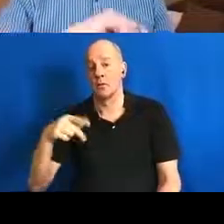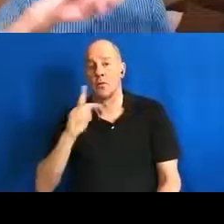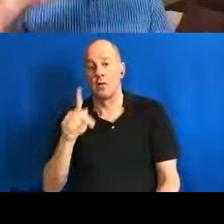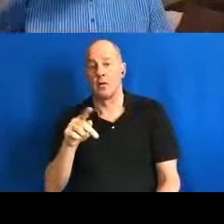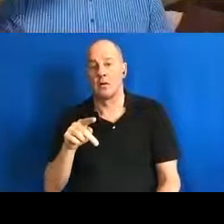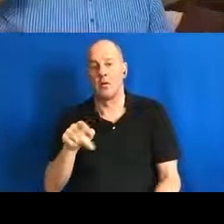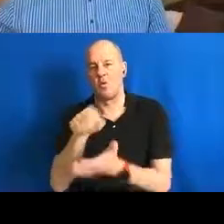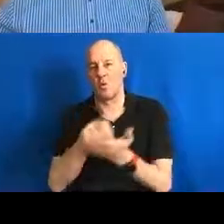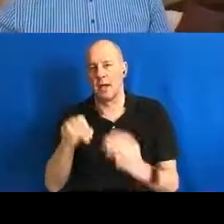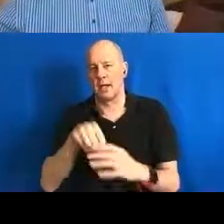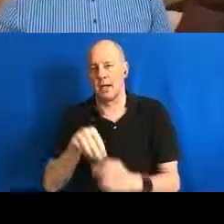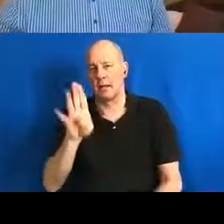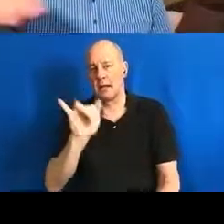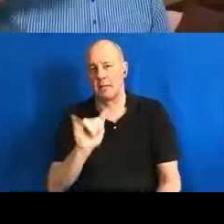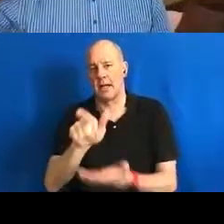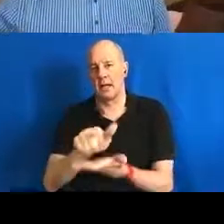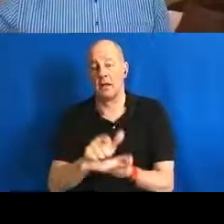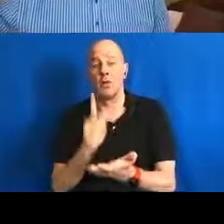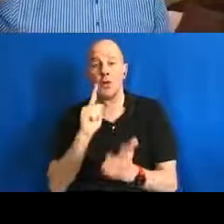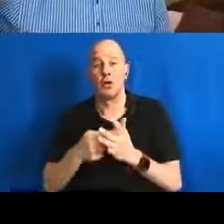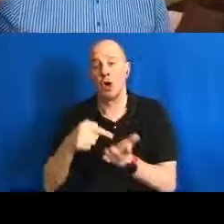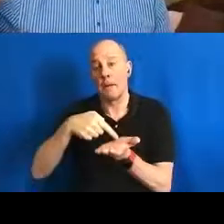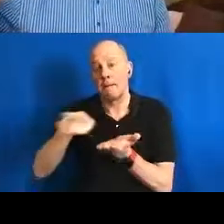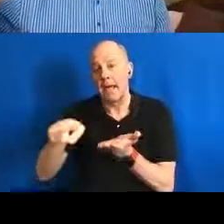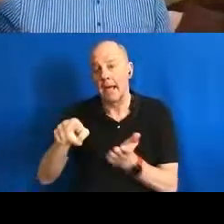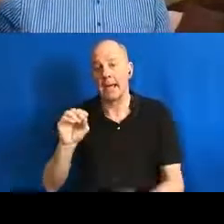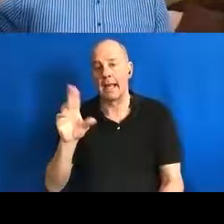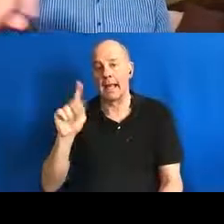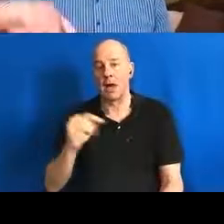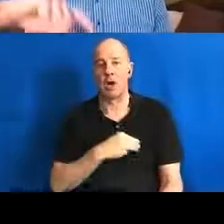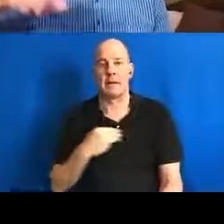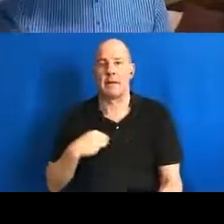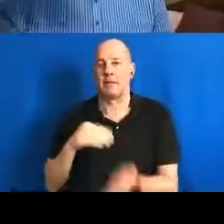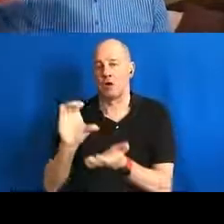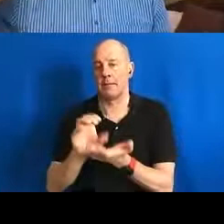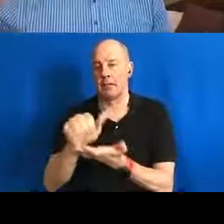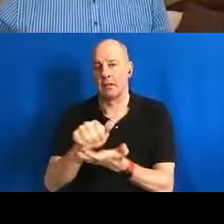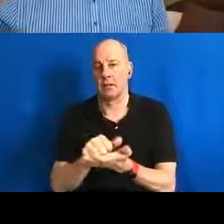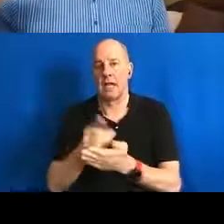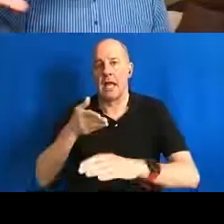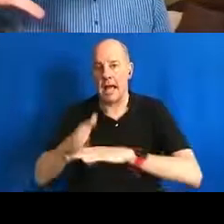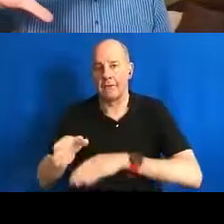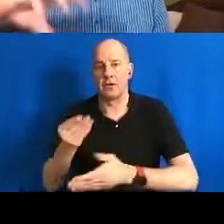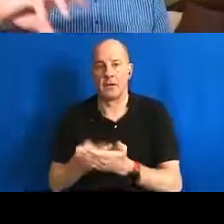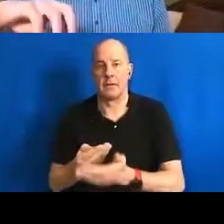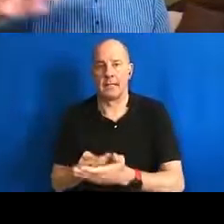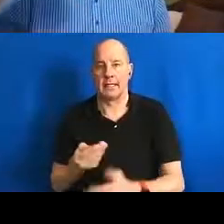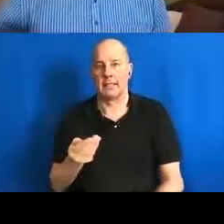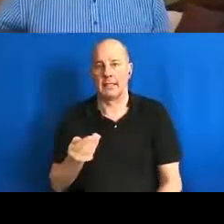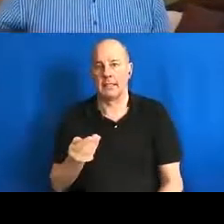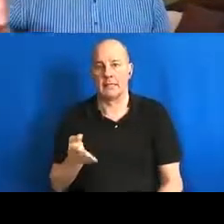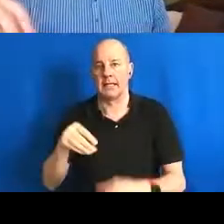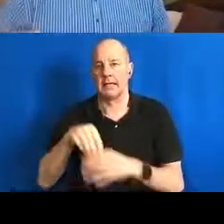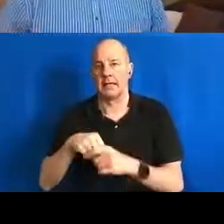that we will start repaying or paying out the member capital accounts after the money has been in the cooperative for